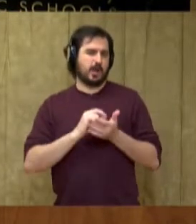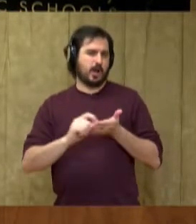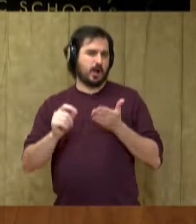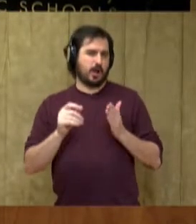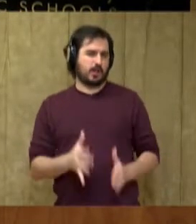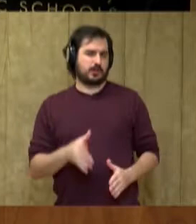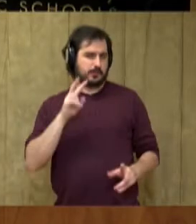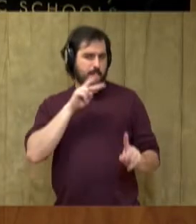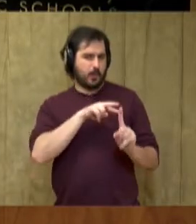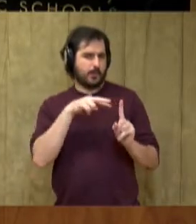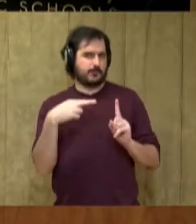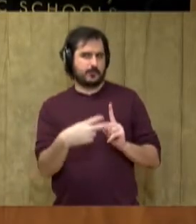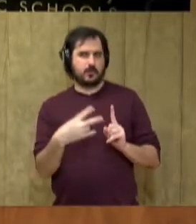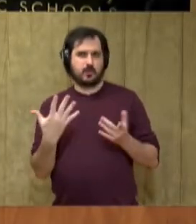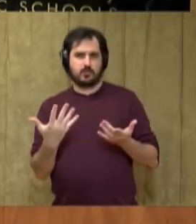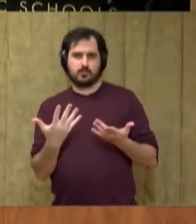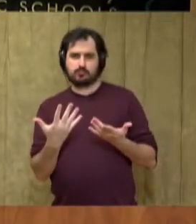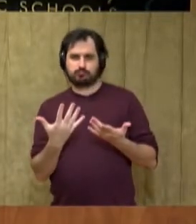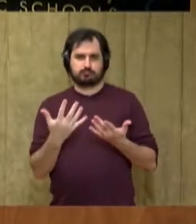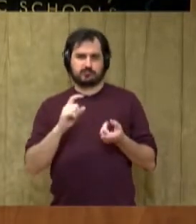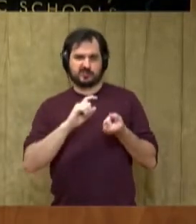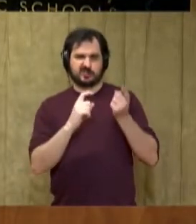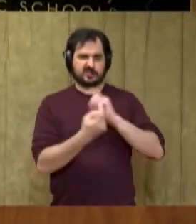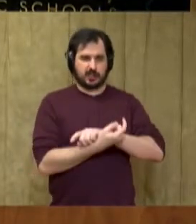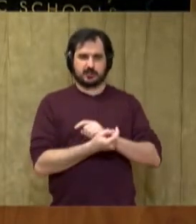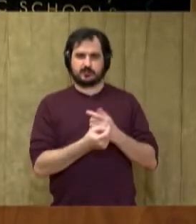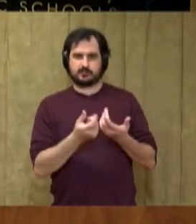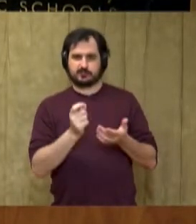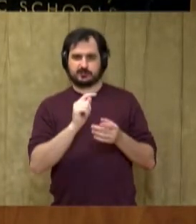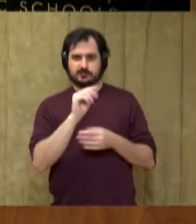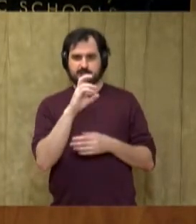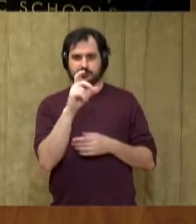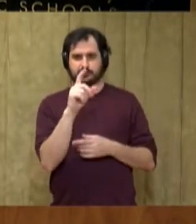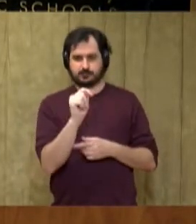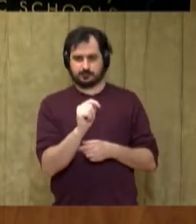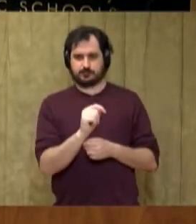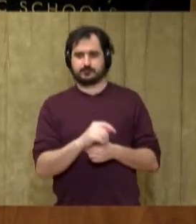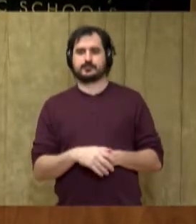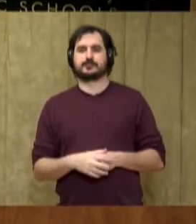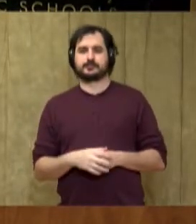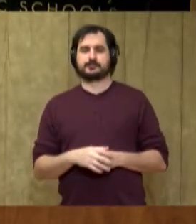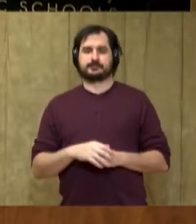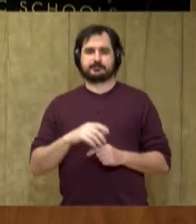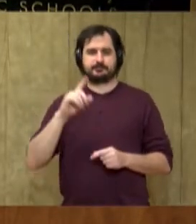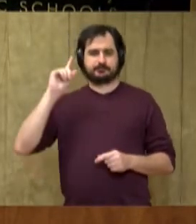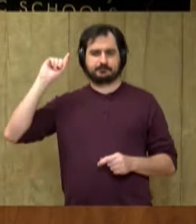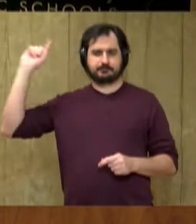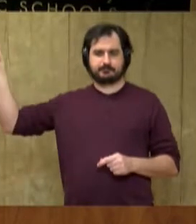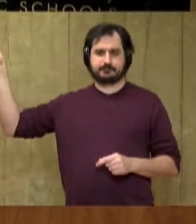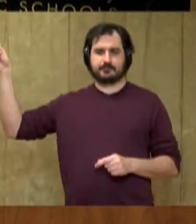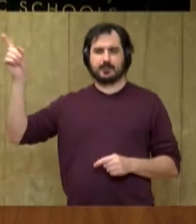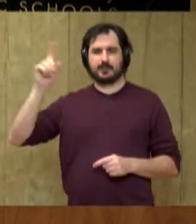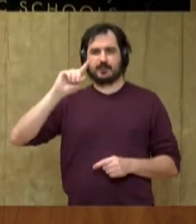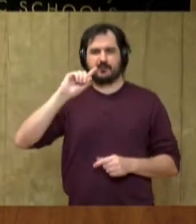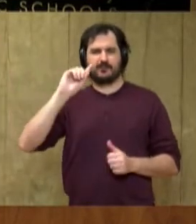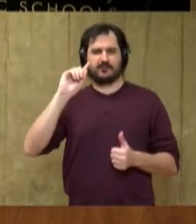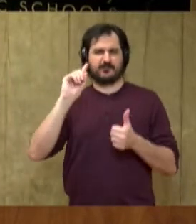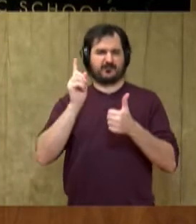direct the text? And I promised you that, well, let's go to this. First-hand account. What does it mean for a first-hand